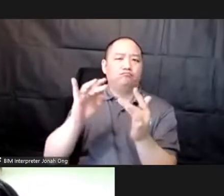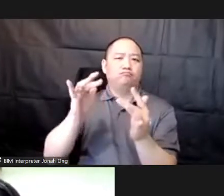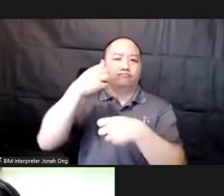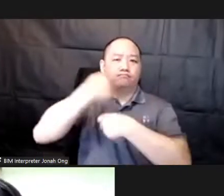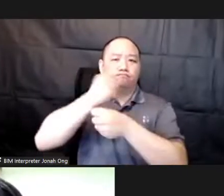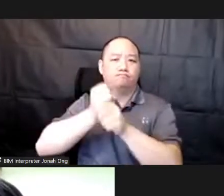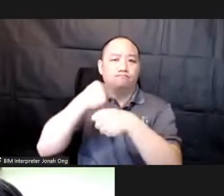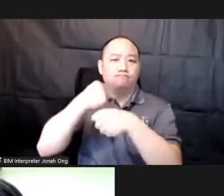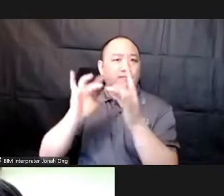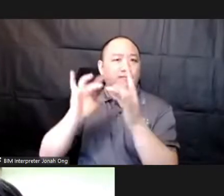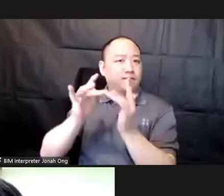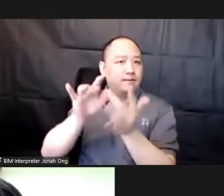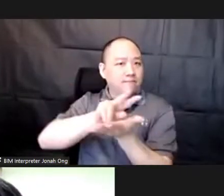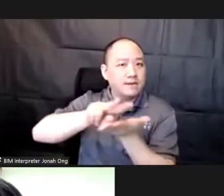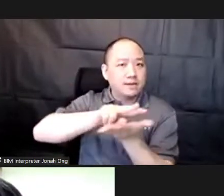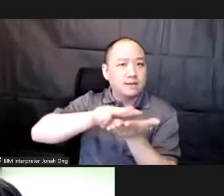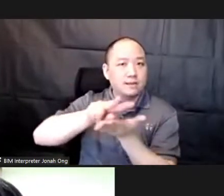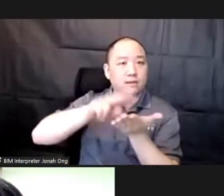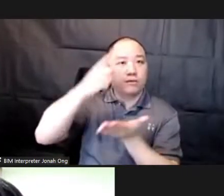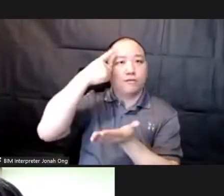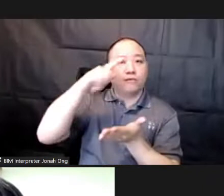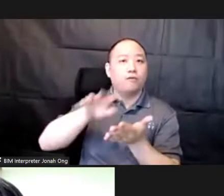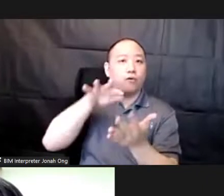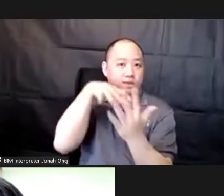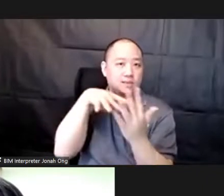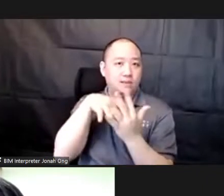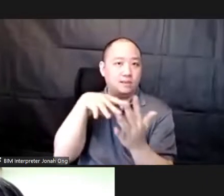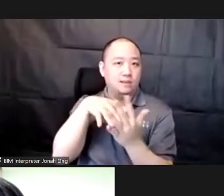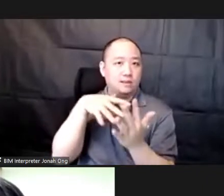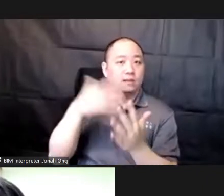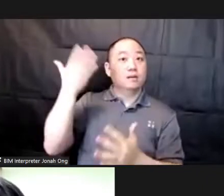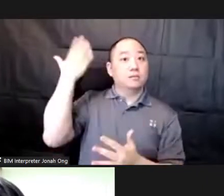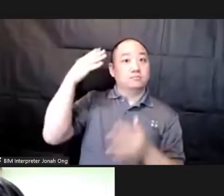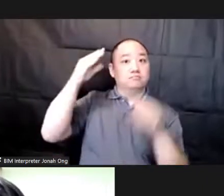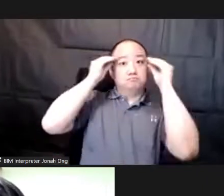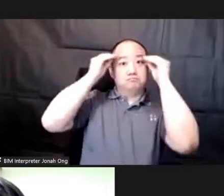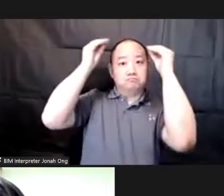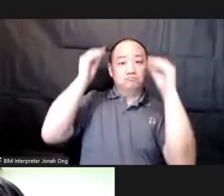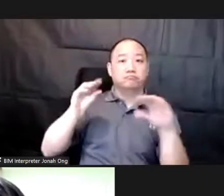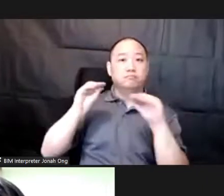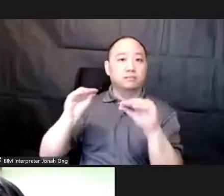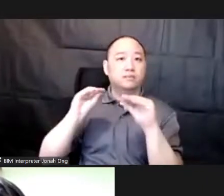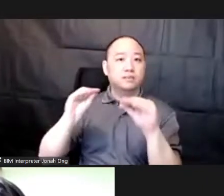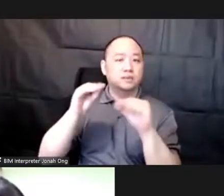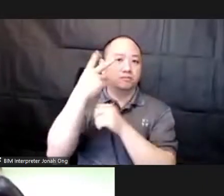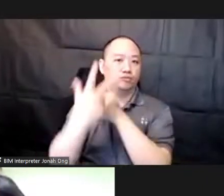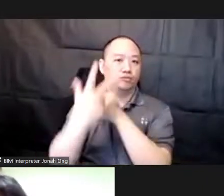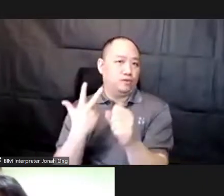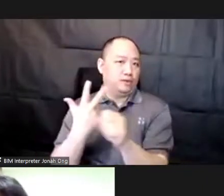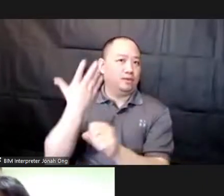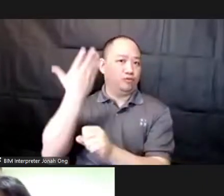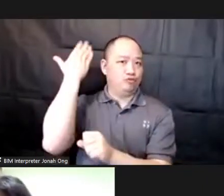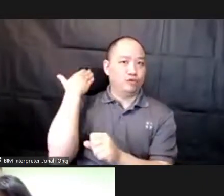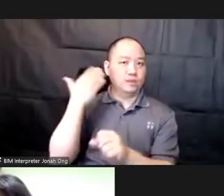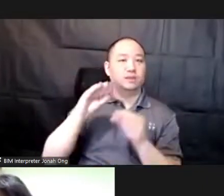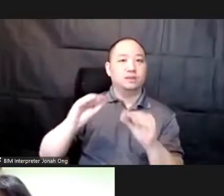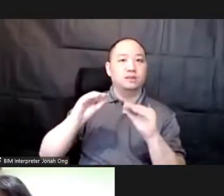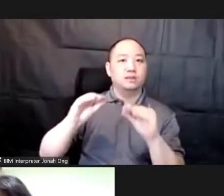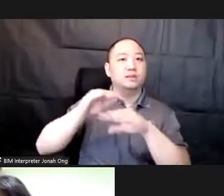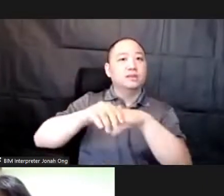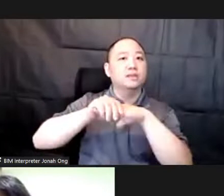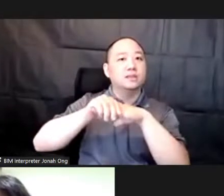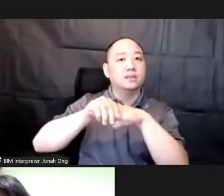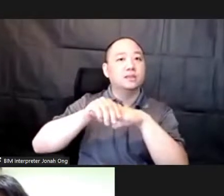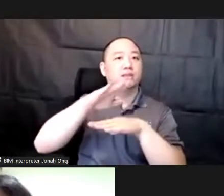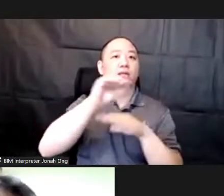students excel in their studies. Previously, Cheryl served as a Teach for Malaysia Fellow for 3 years, where she taught English in a rural